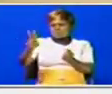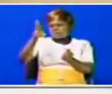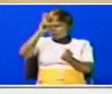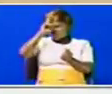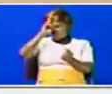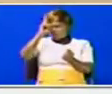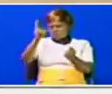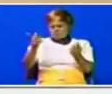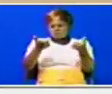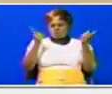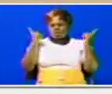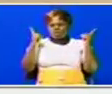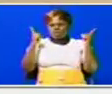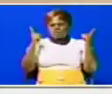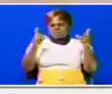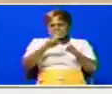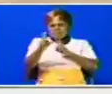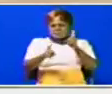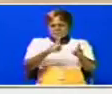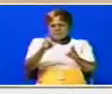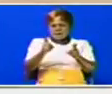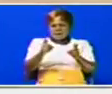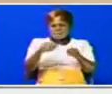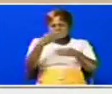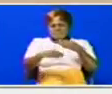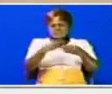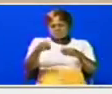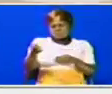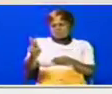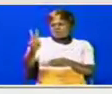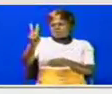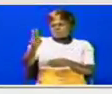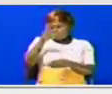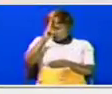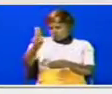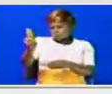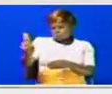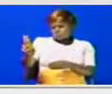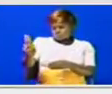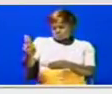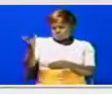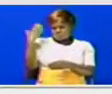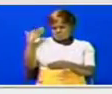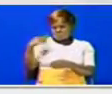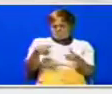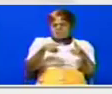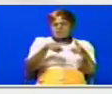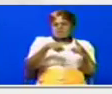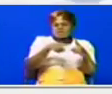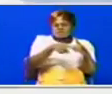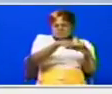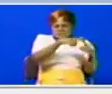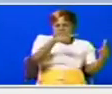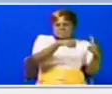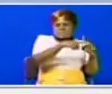Land Cruiser ferrying examination material was ambushed. In the attack, two police officers and an education official were shot